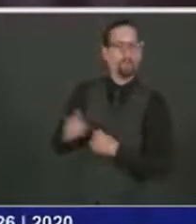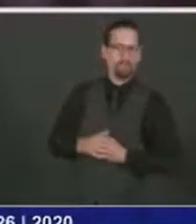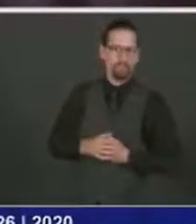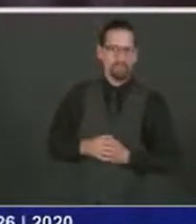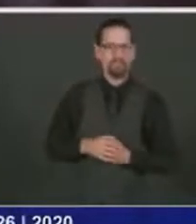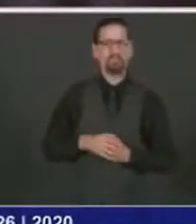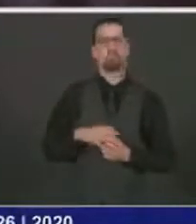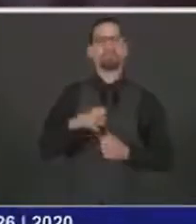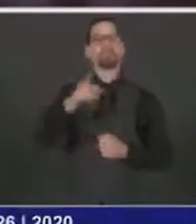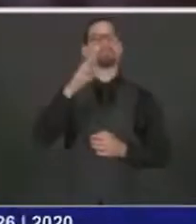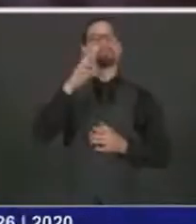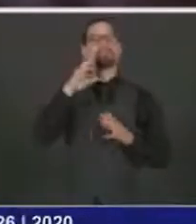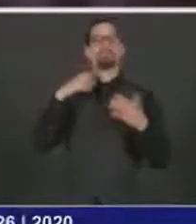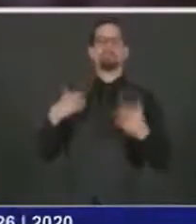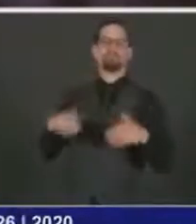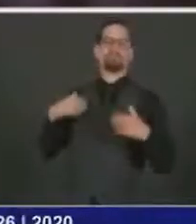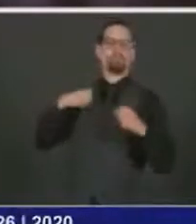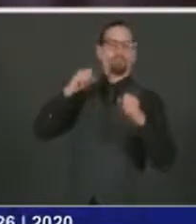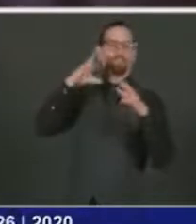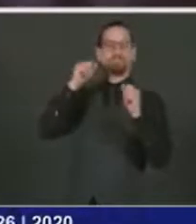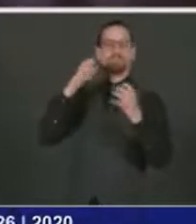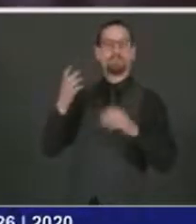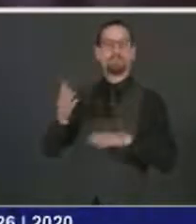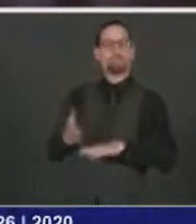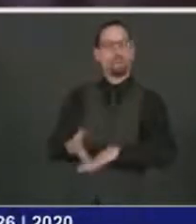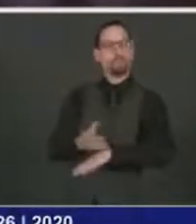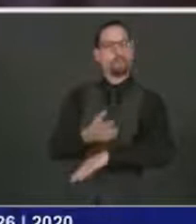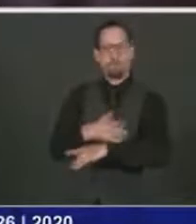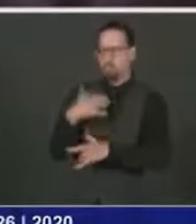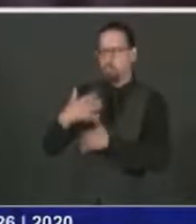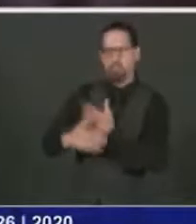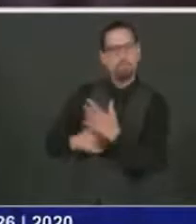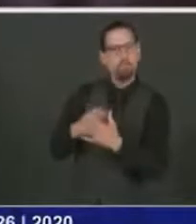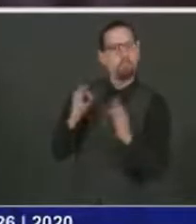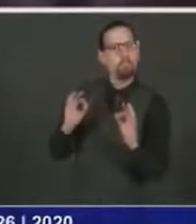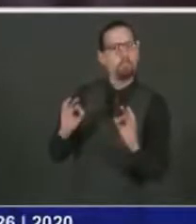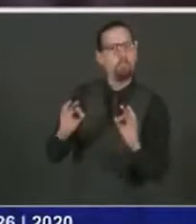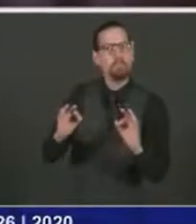amazing progress that has been made with a